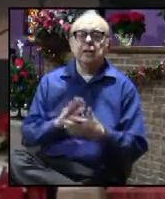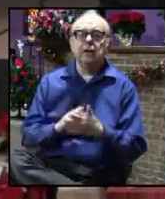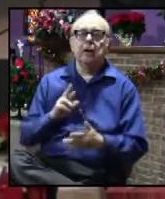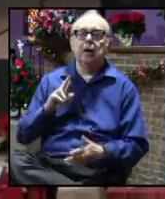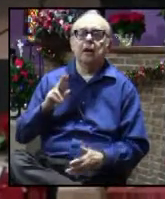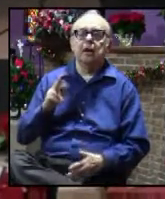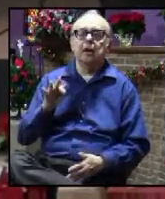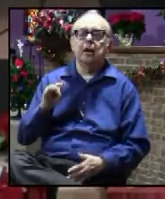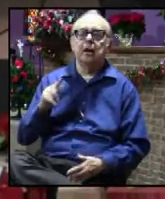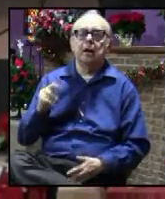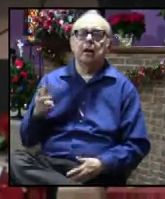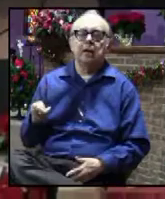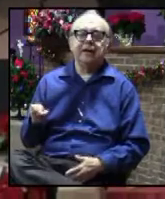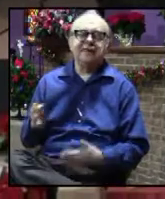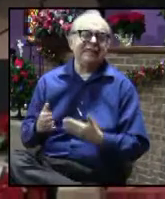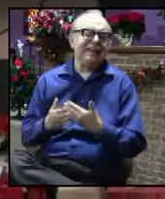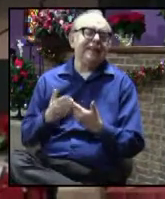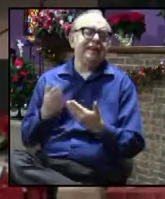that's so easy